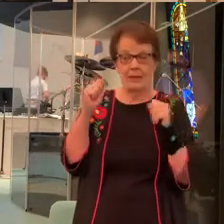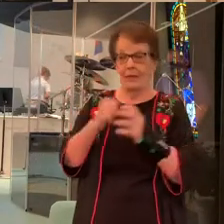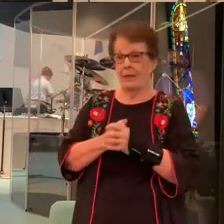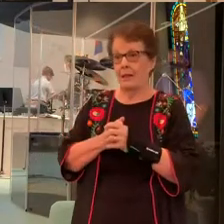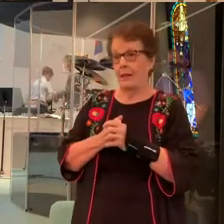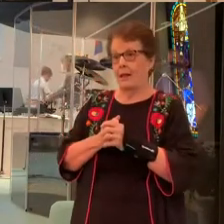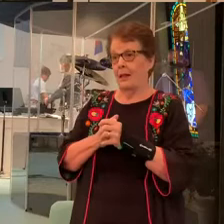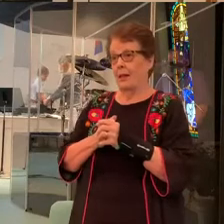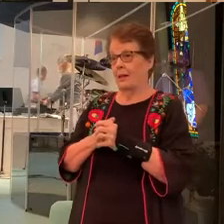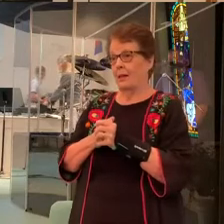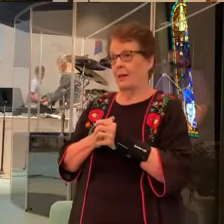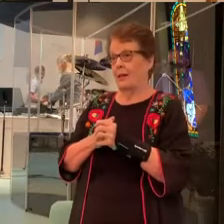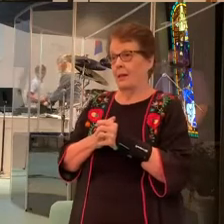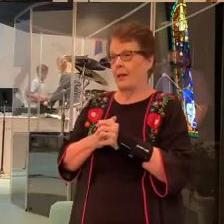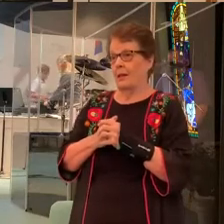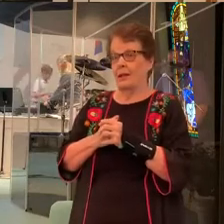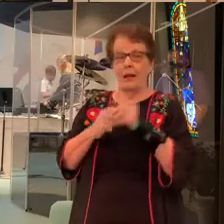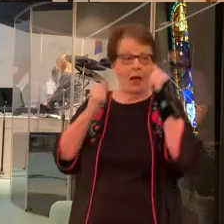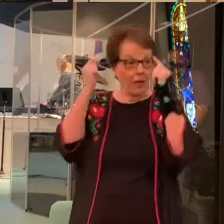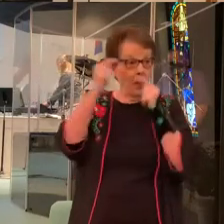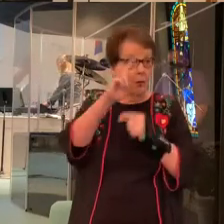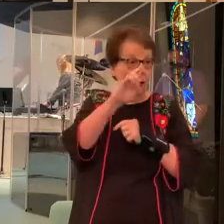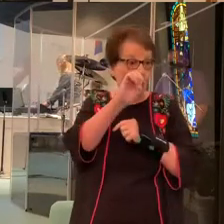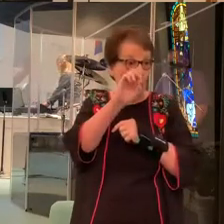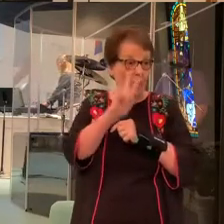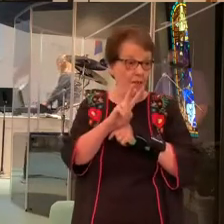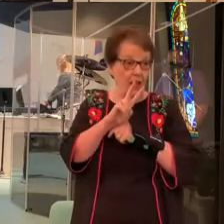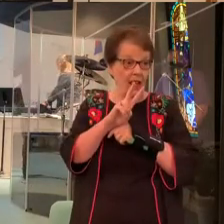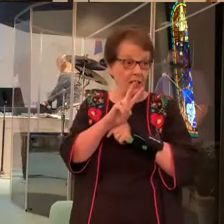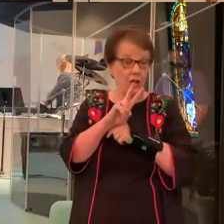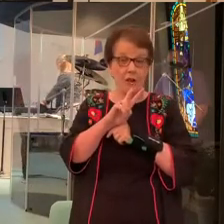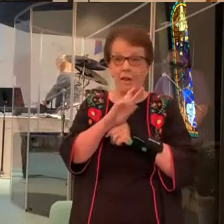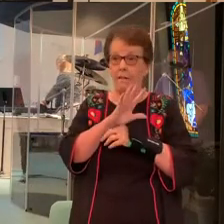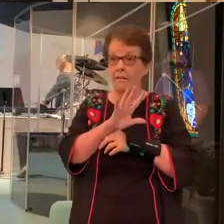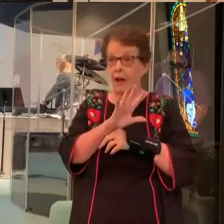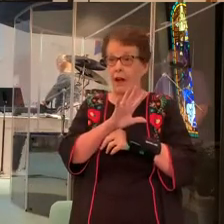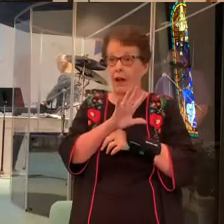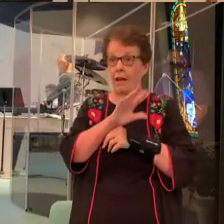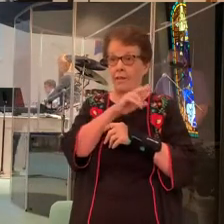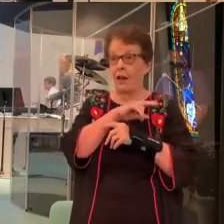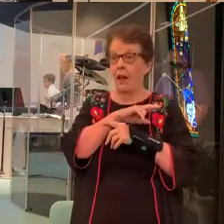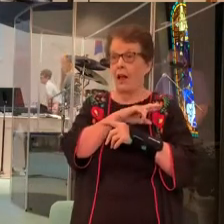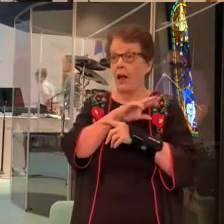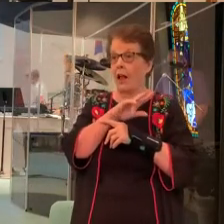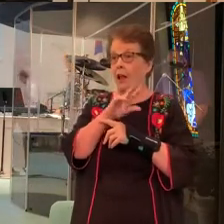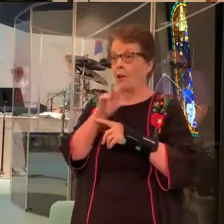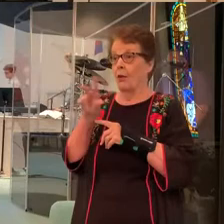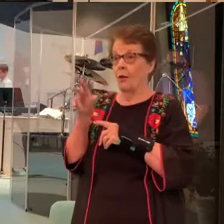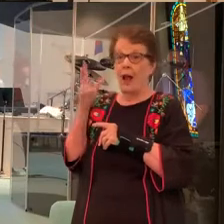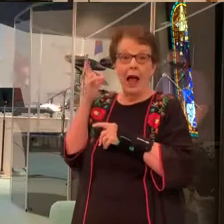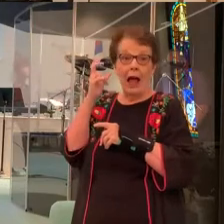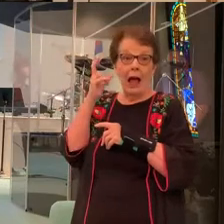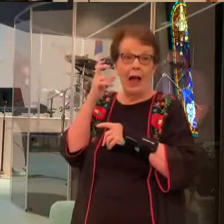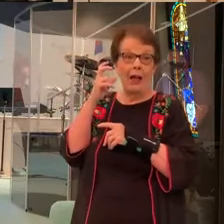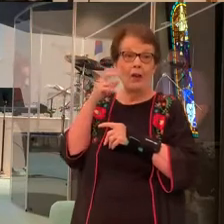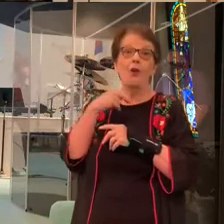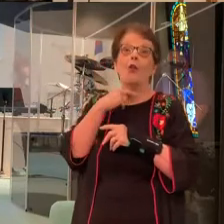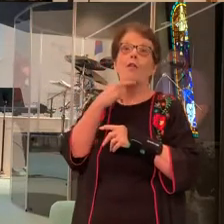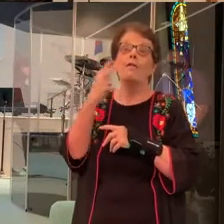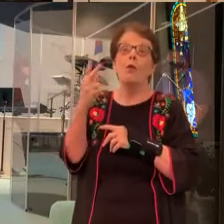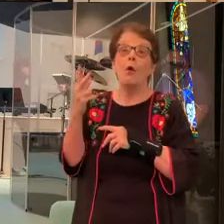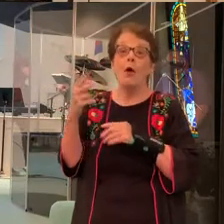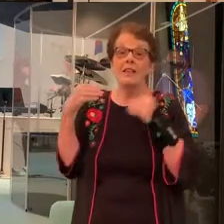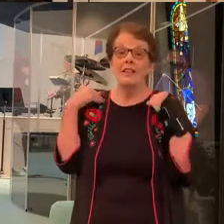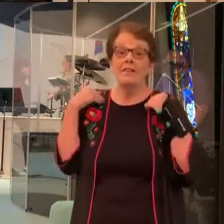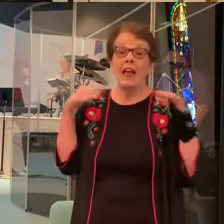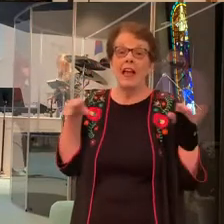just thought of Revelation 5 that says, "And I looked around and heard the voice of many angels around the throne,